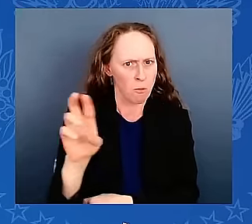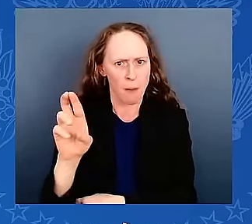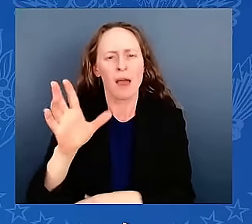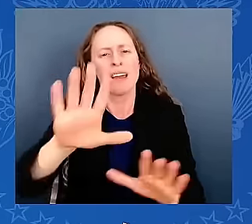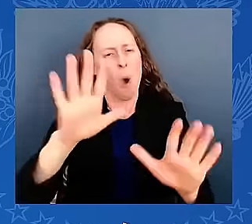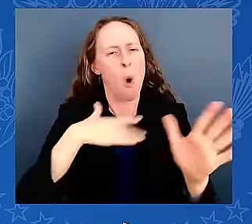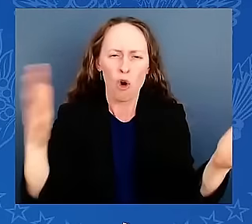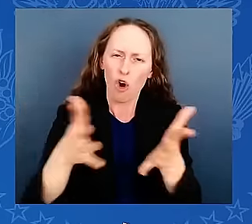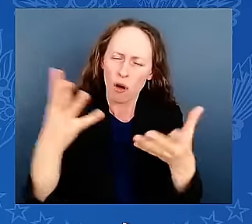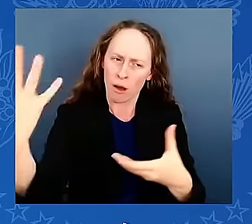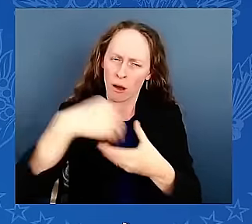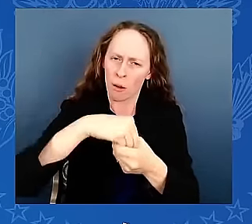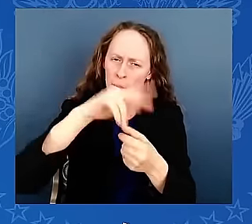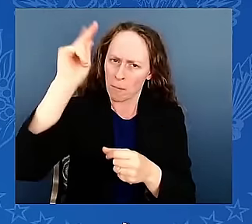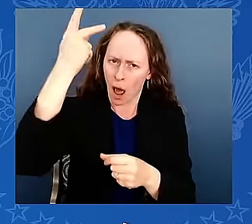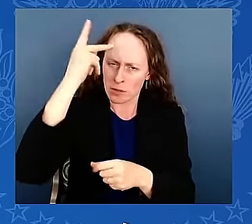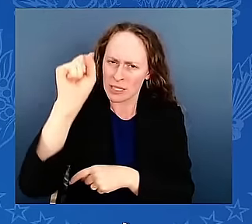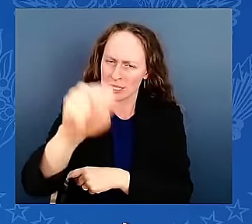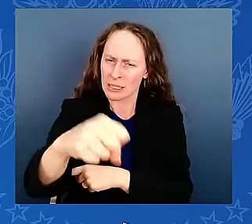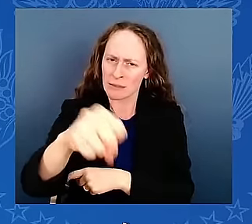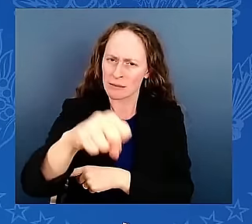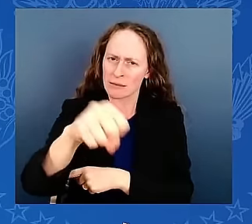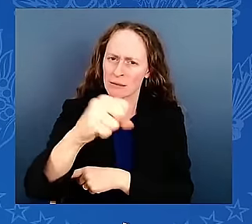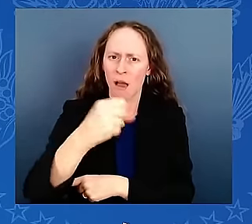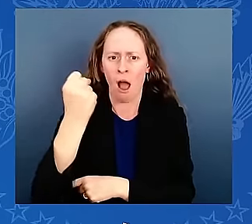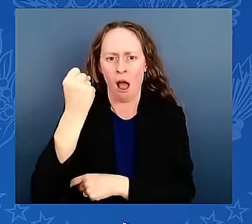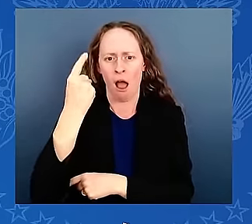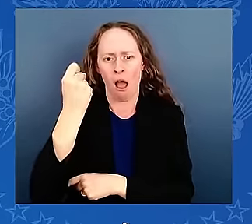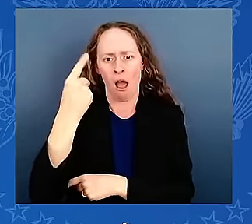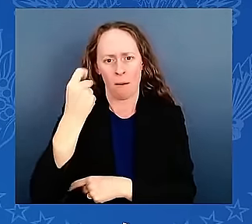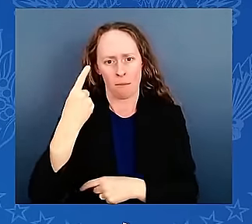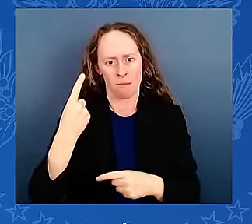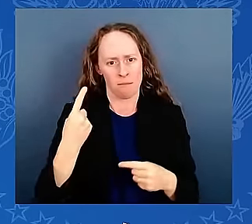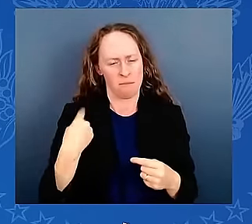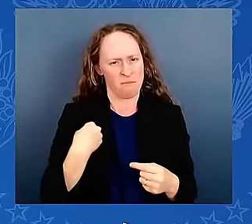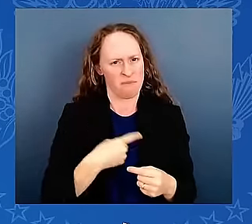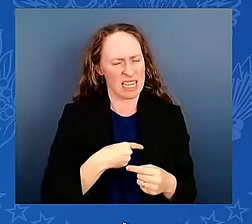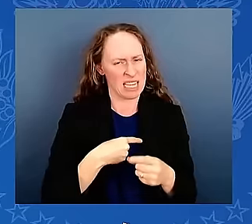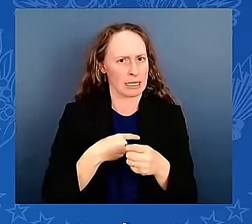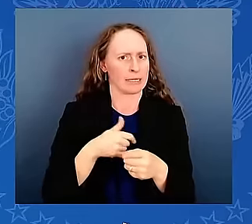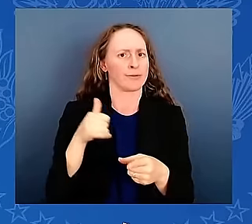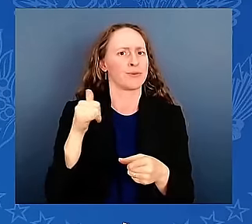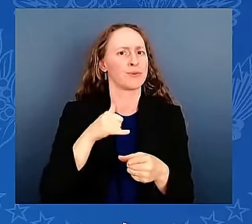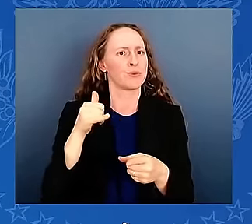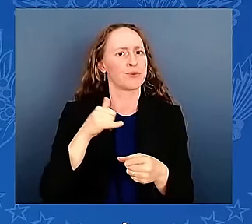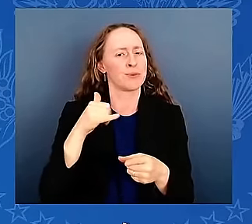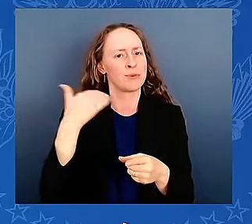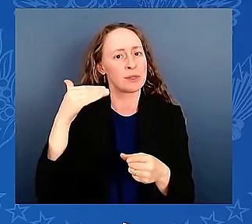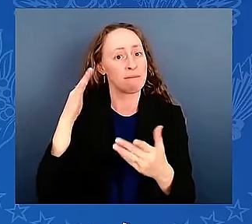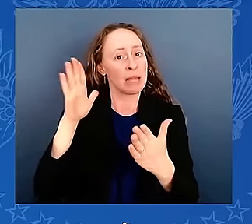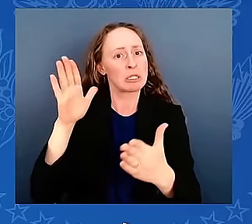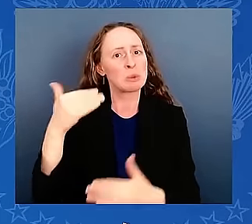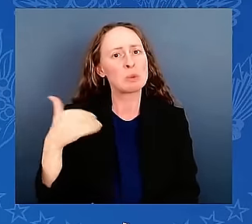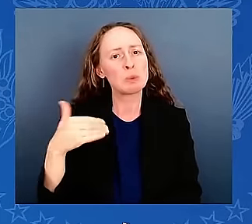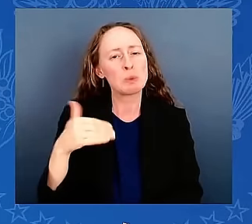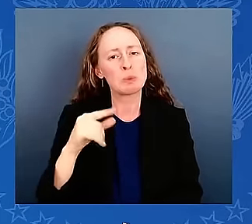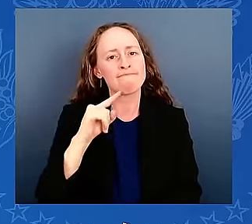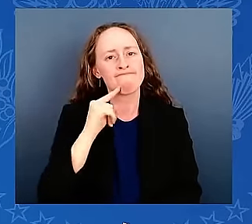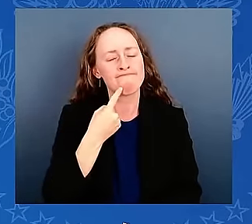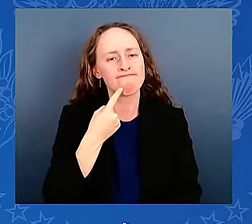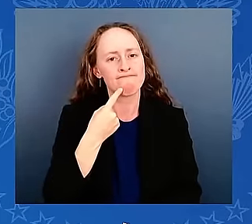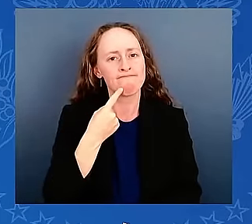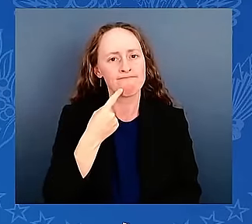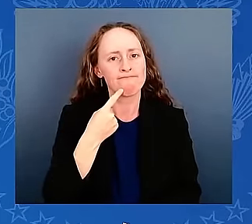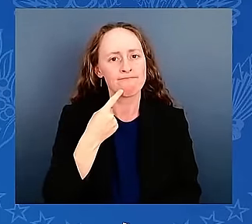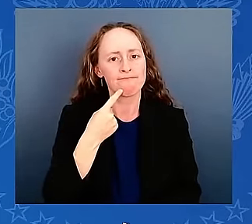fight we must take on. So when people try to give you these false narratives or distract you, let's